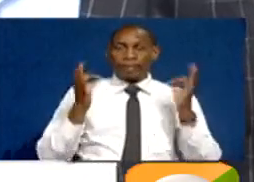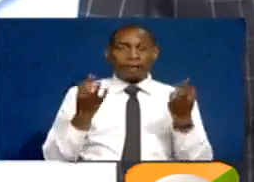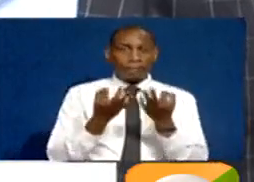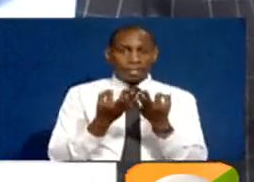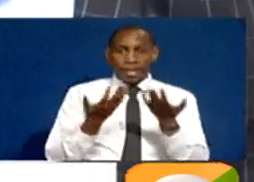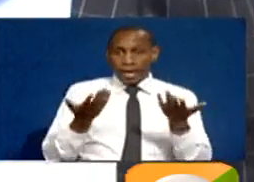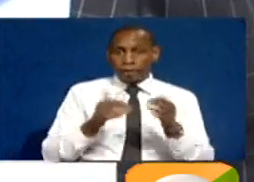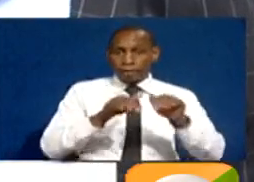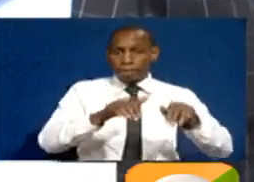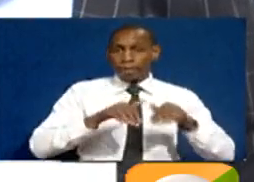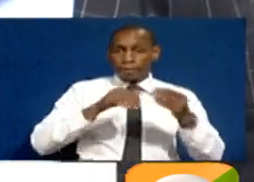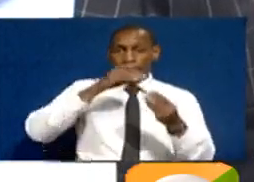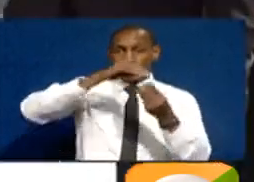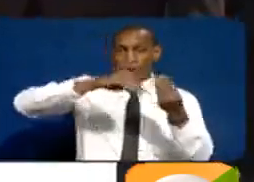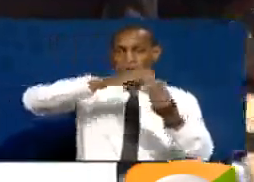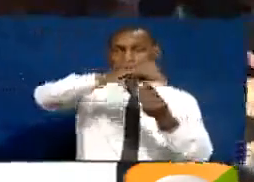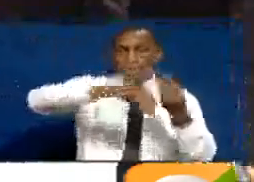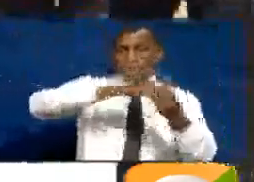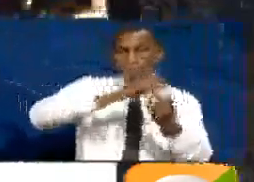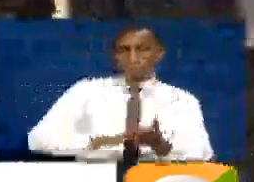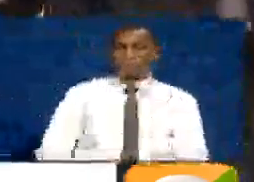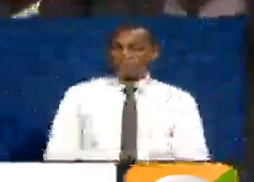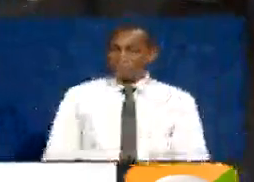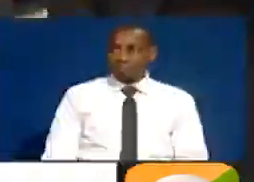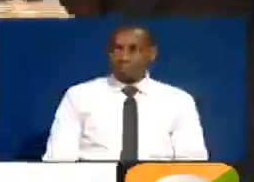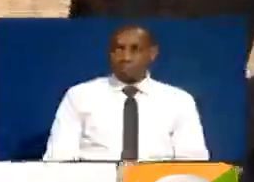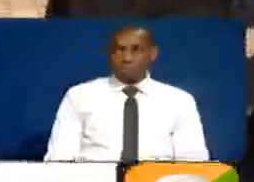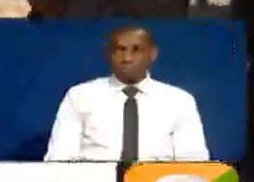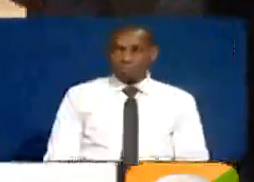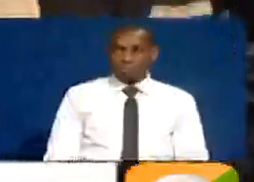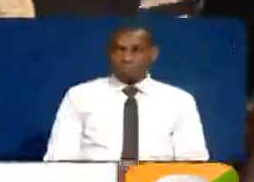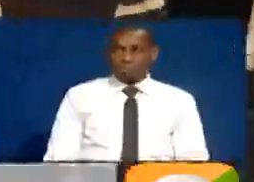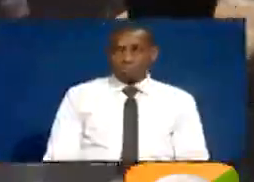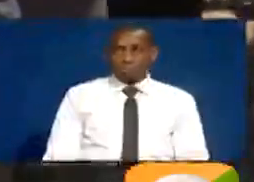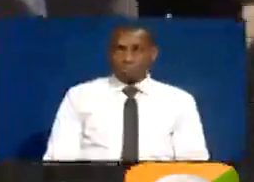kupitia ukulima wa avocado. Dennis Otieno, Citizen TV.